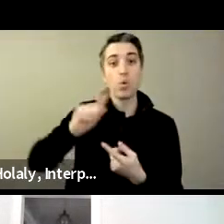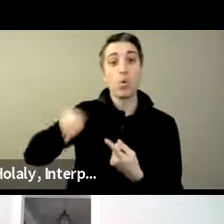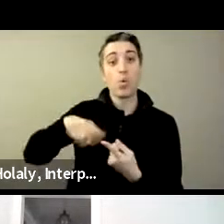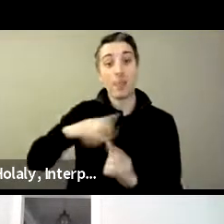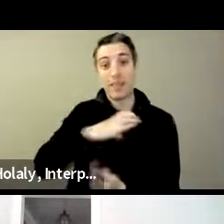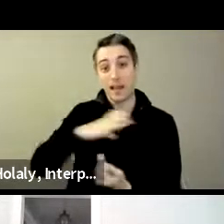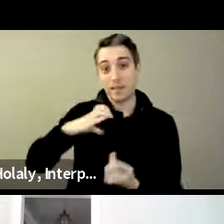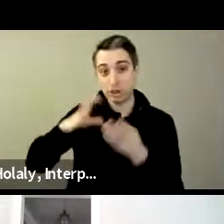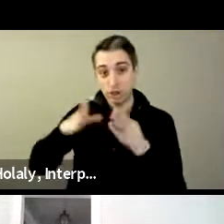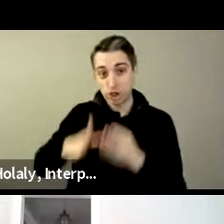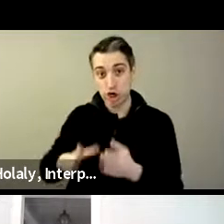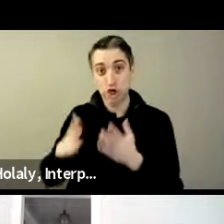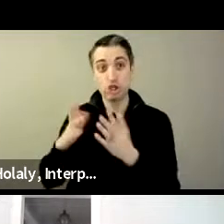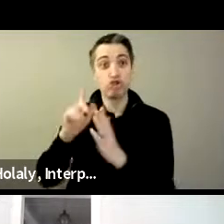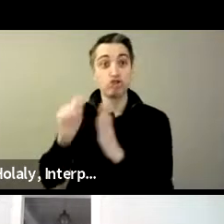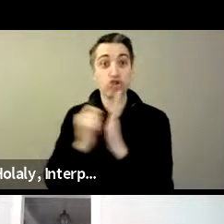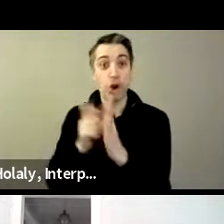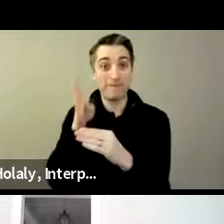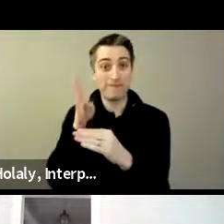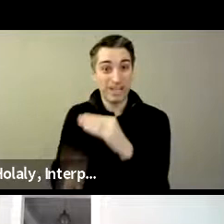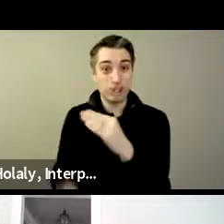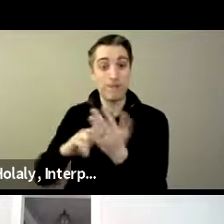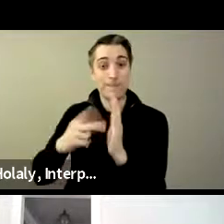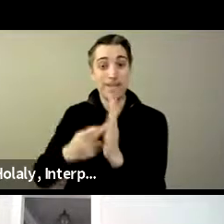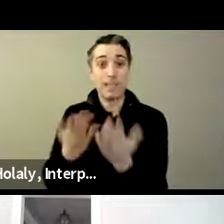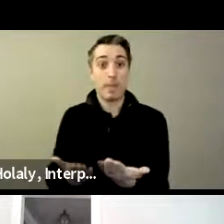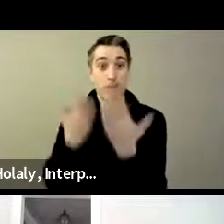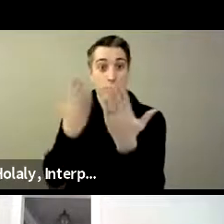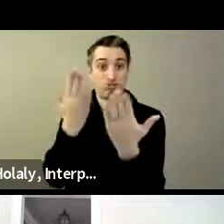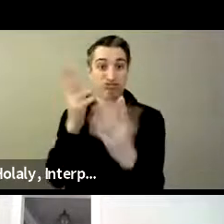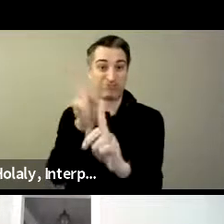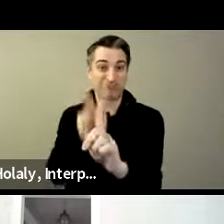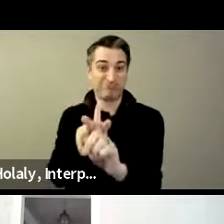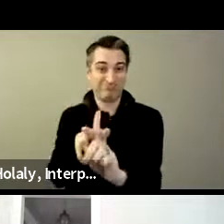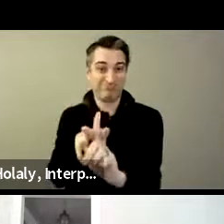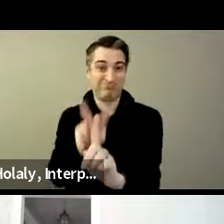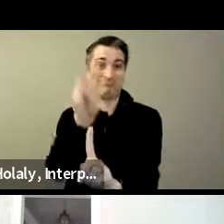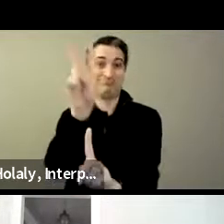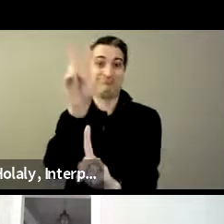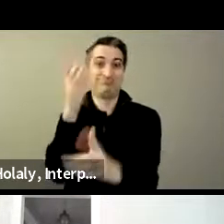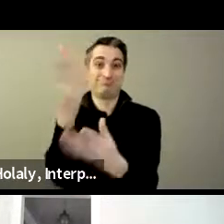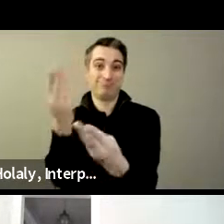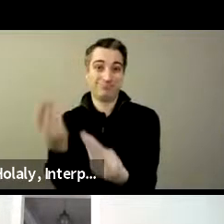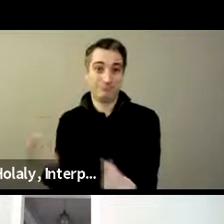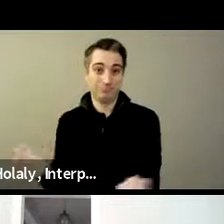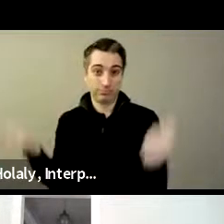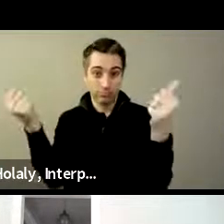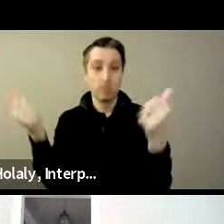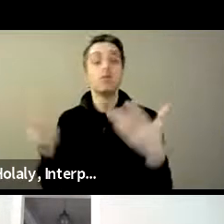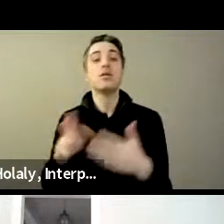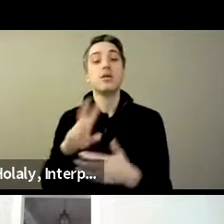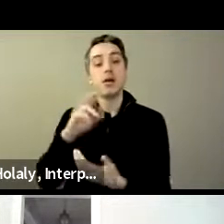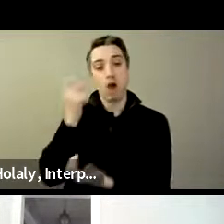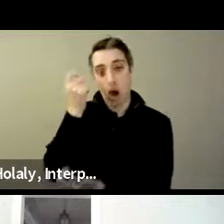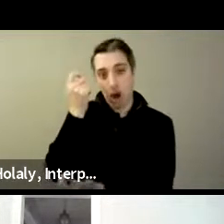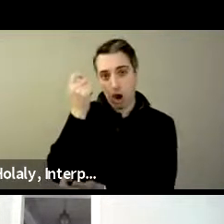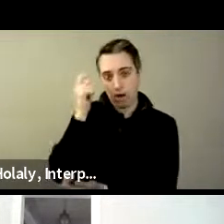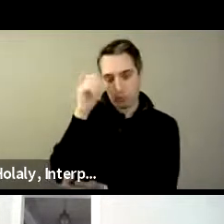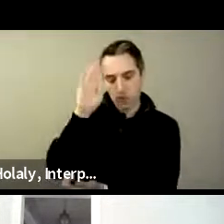commissioner finishes the term. Okay. So we know that that is something that we're working on. We will just make sure that that particular